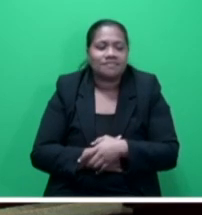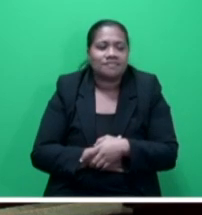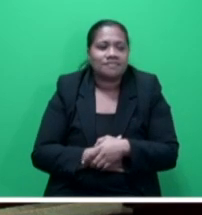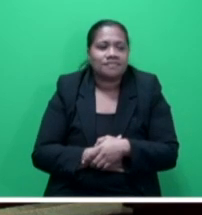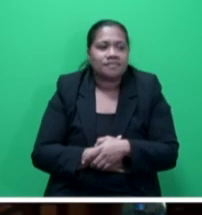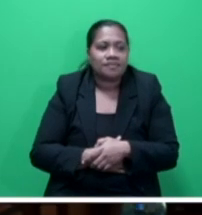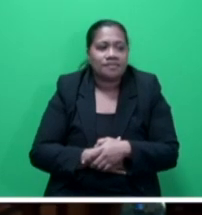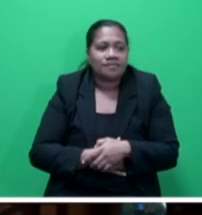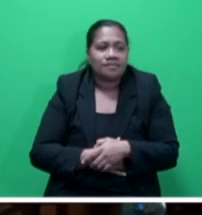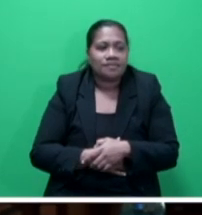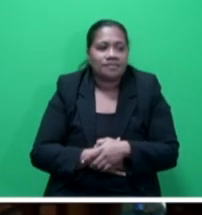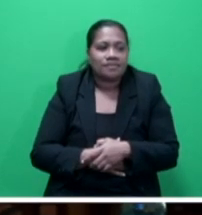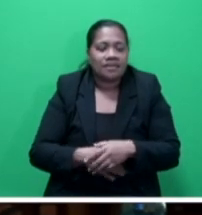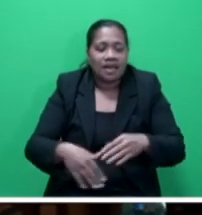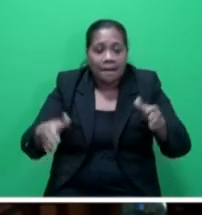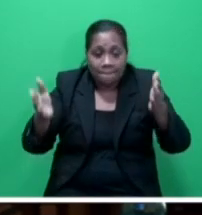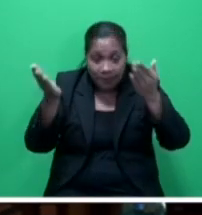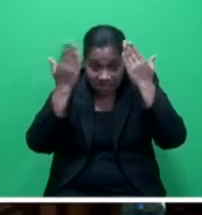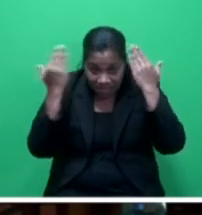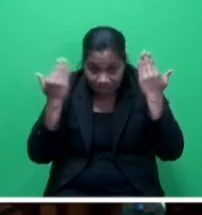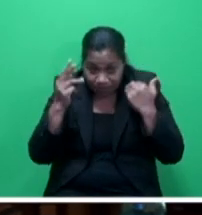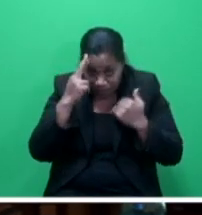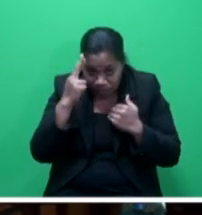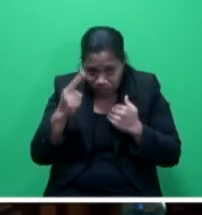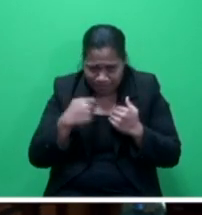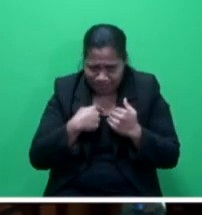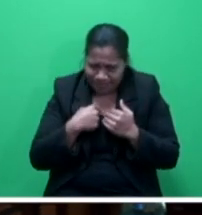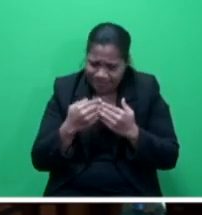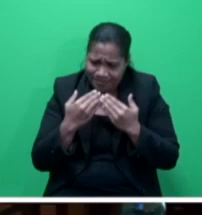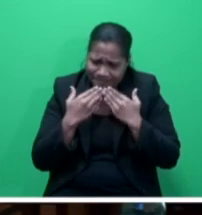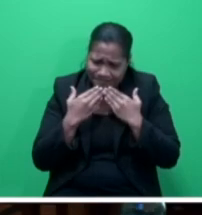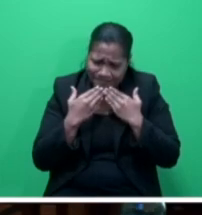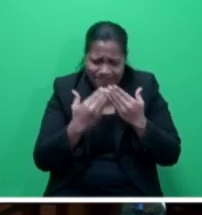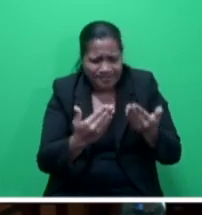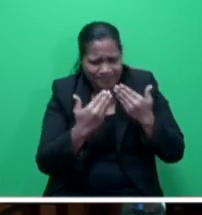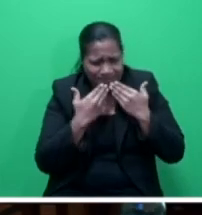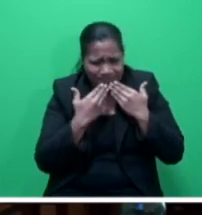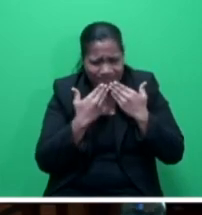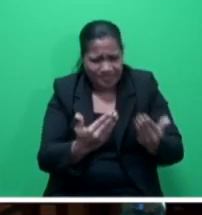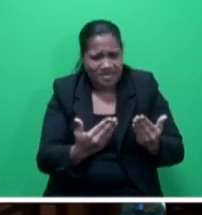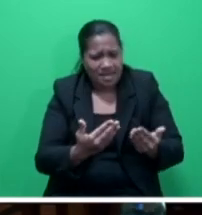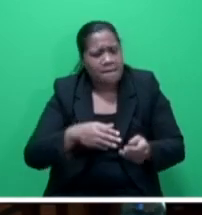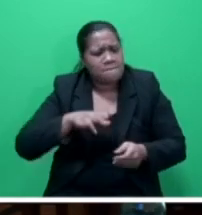Mr. Speaker, sir, I thank the honourable member for his question.